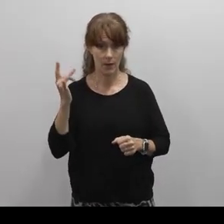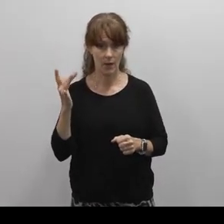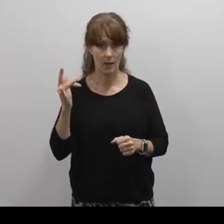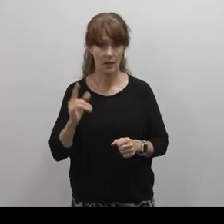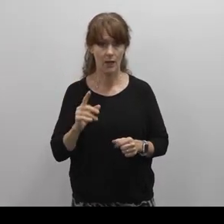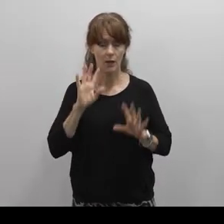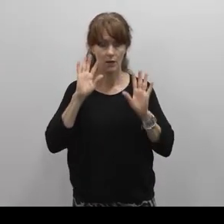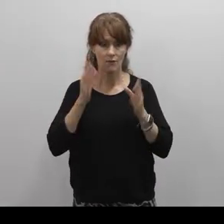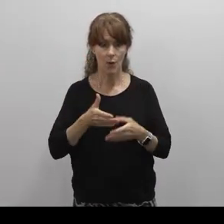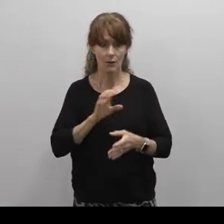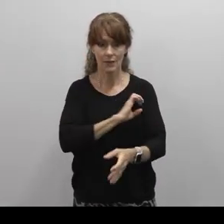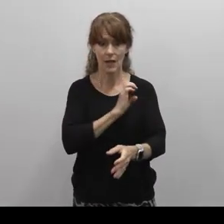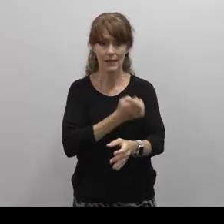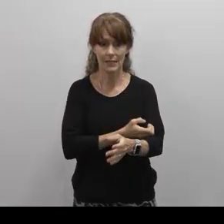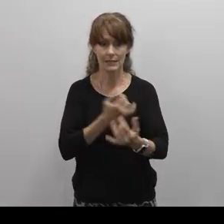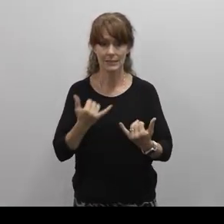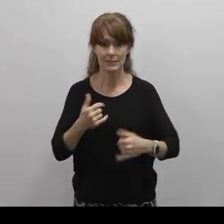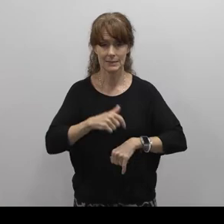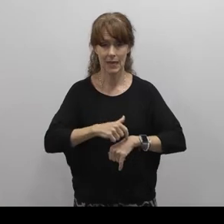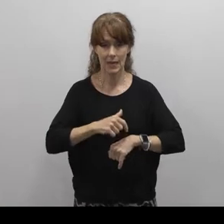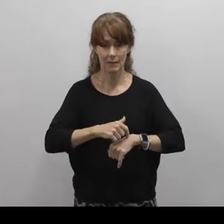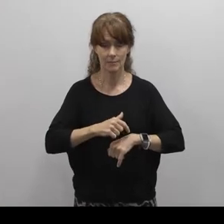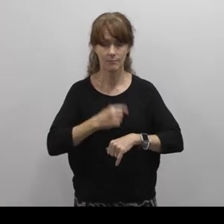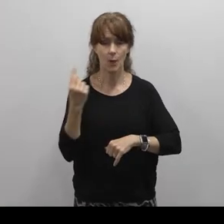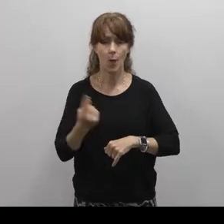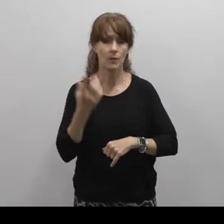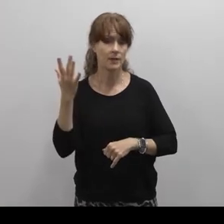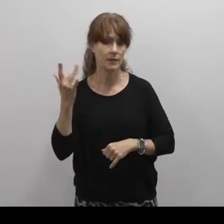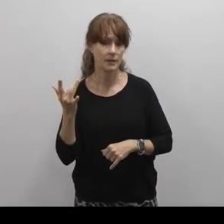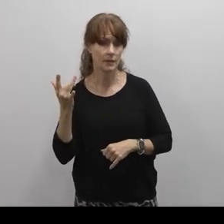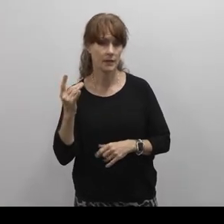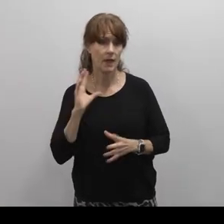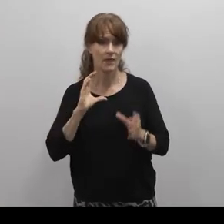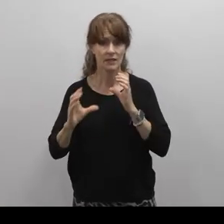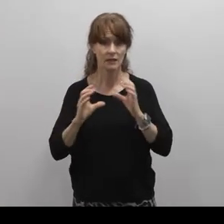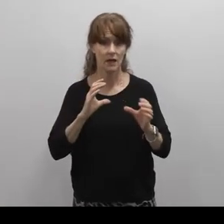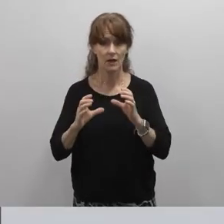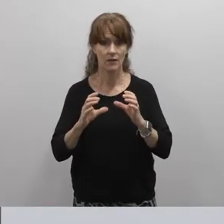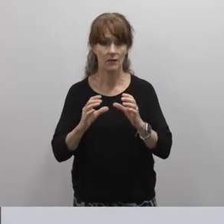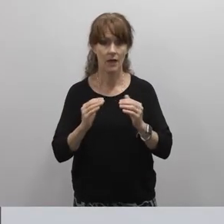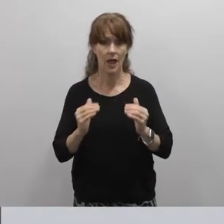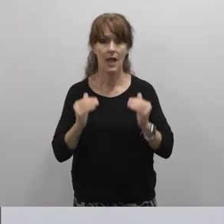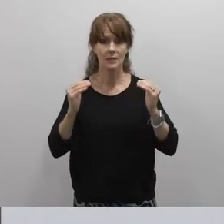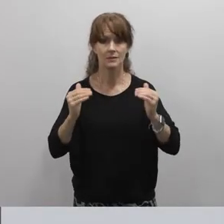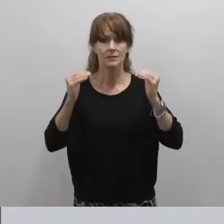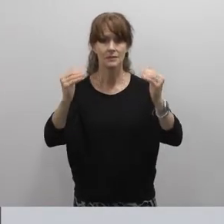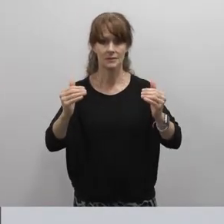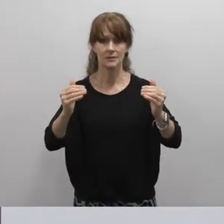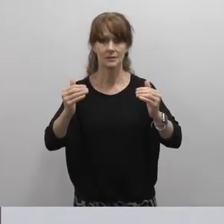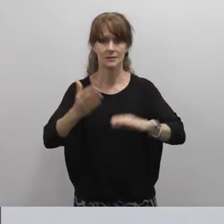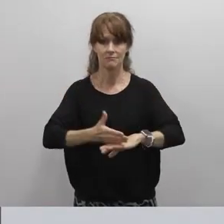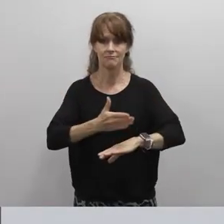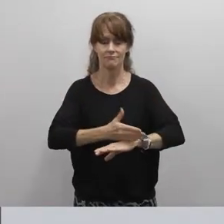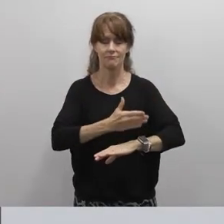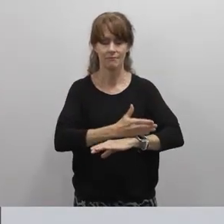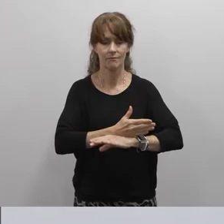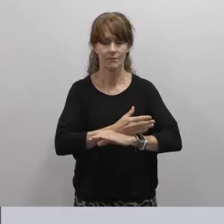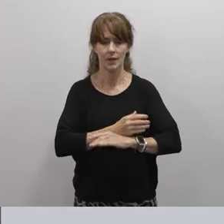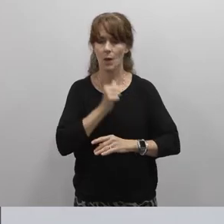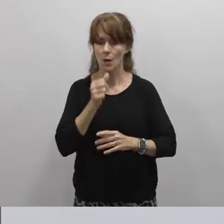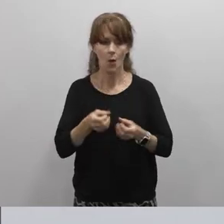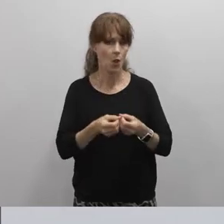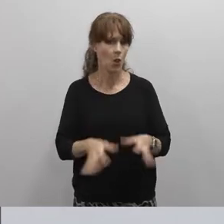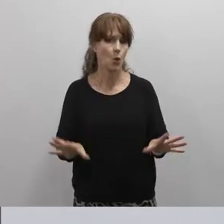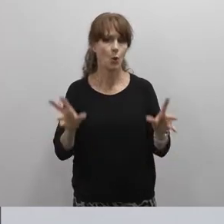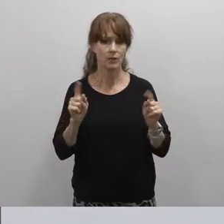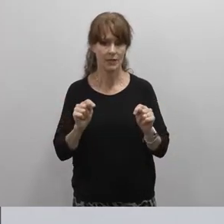truly focused on energy at this point in time, only because we feel the conversation has advanced so far in that regard. We're not gonna lose sight of